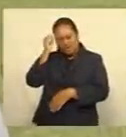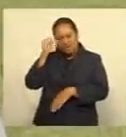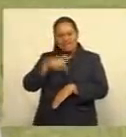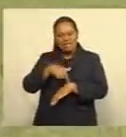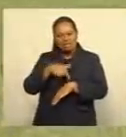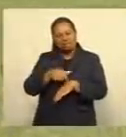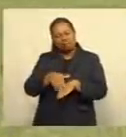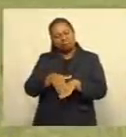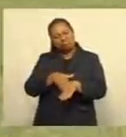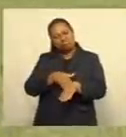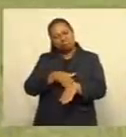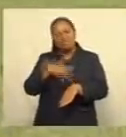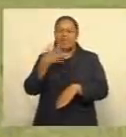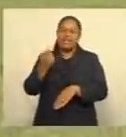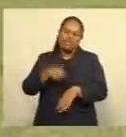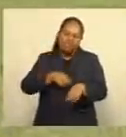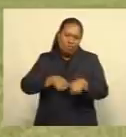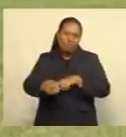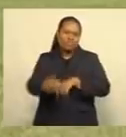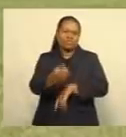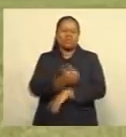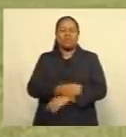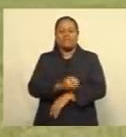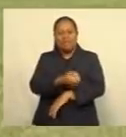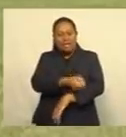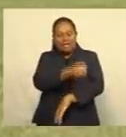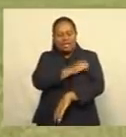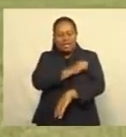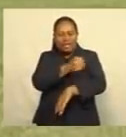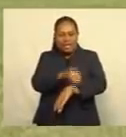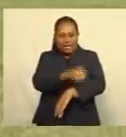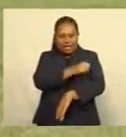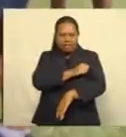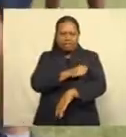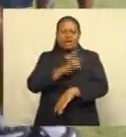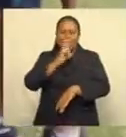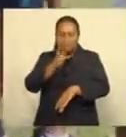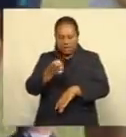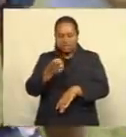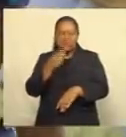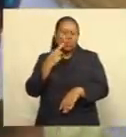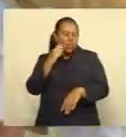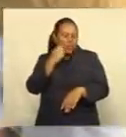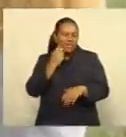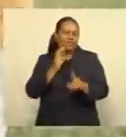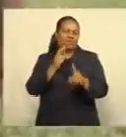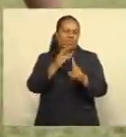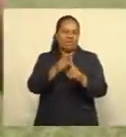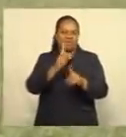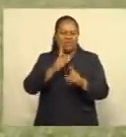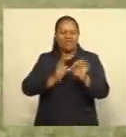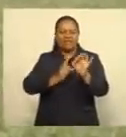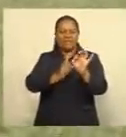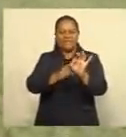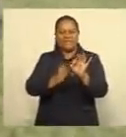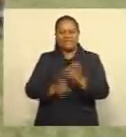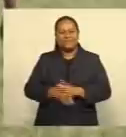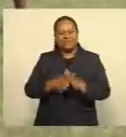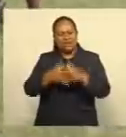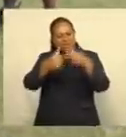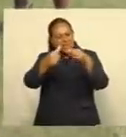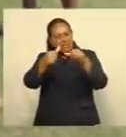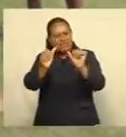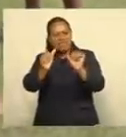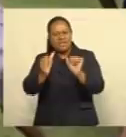take a lot of effort, but we are working towards that. We will get there. Achieving this will be a milestone accomplishment for